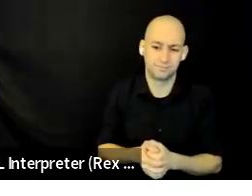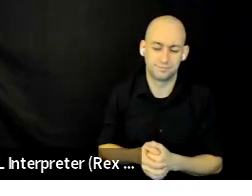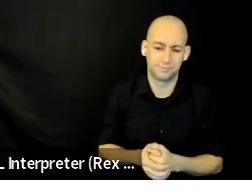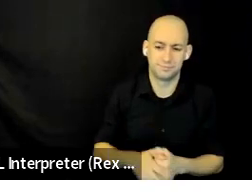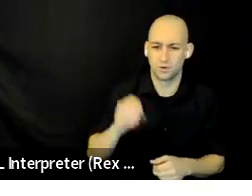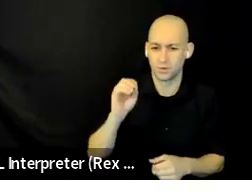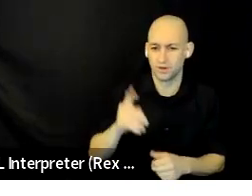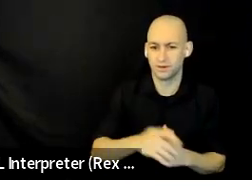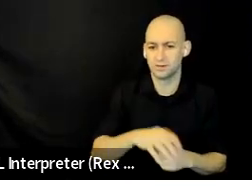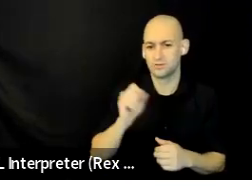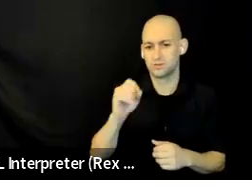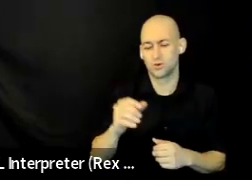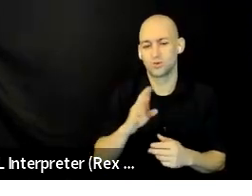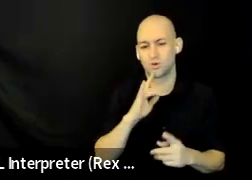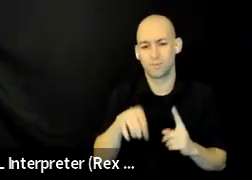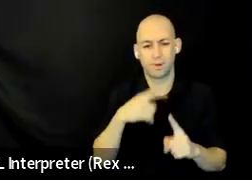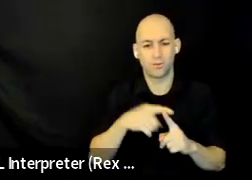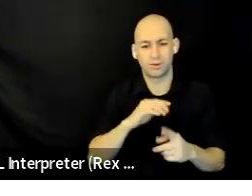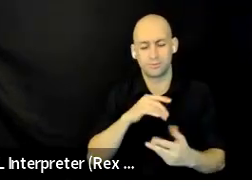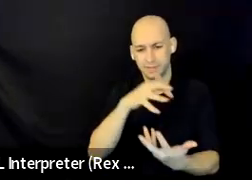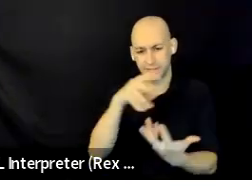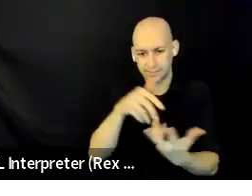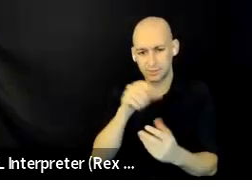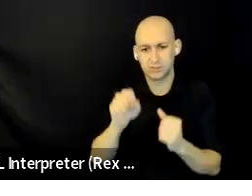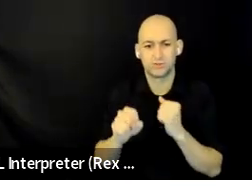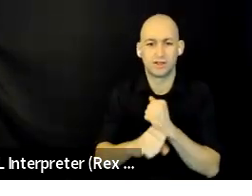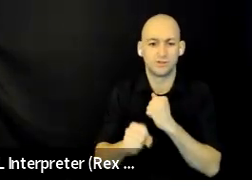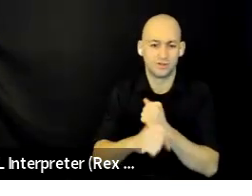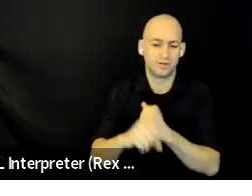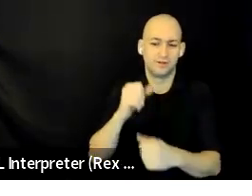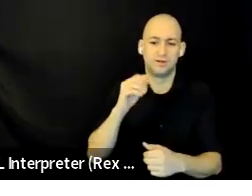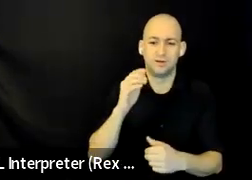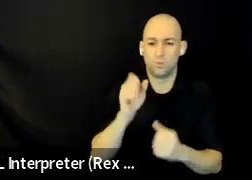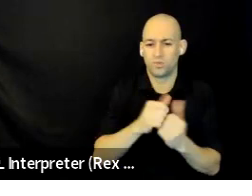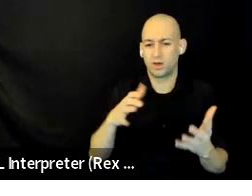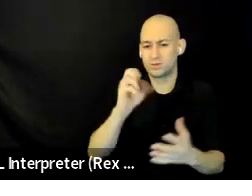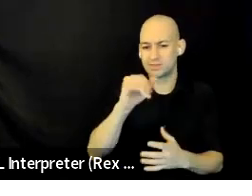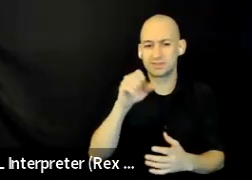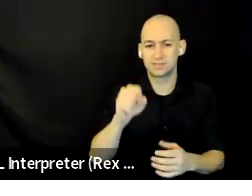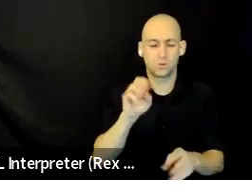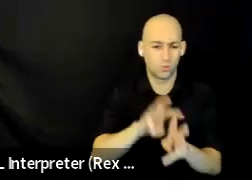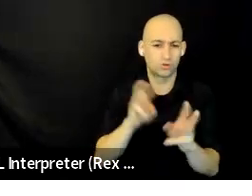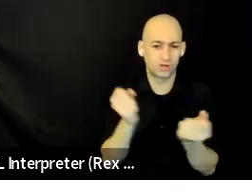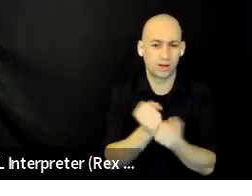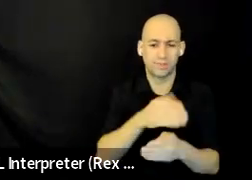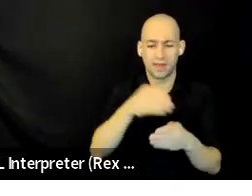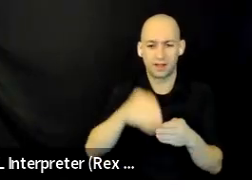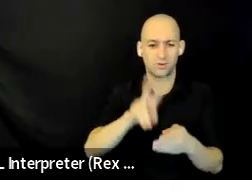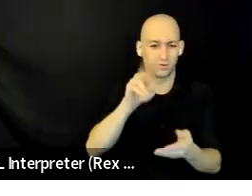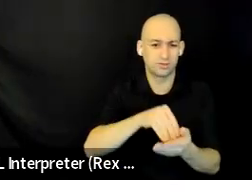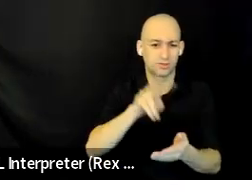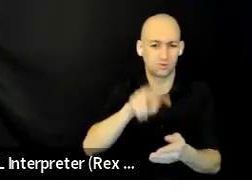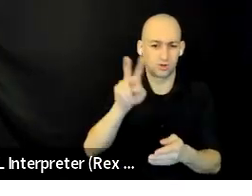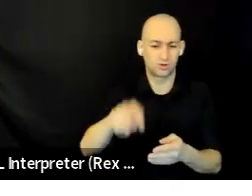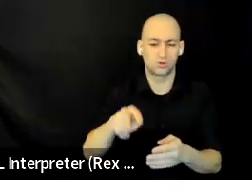All right, so just talking a little bit about our engagement strategy. We've held CSIS workshops at the end of 22 and the beginning